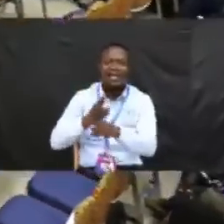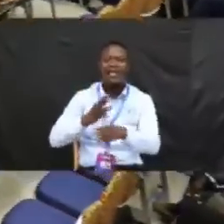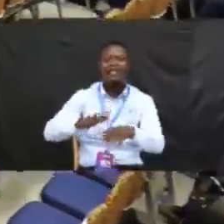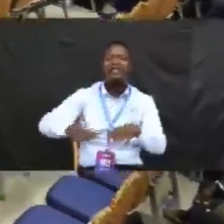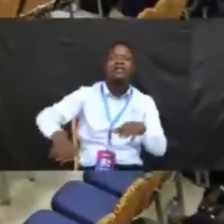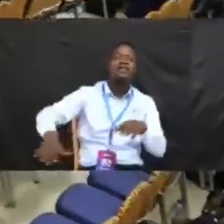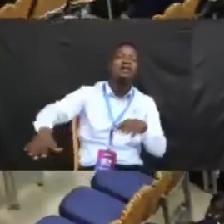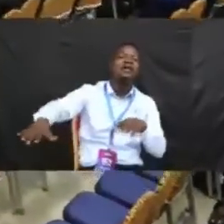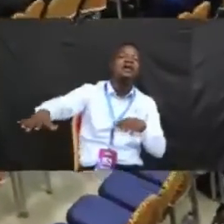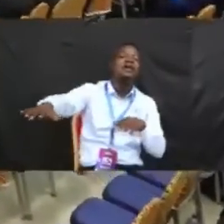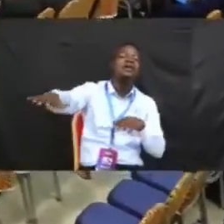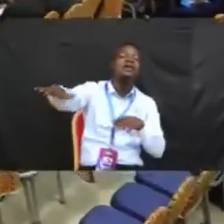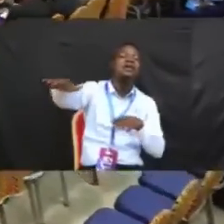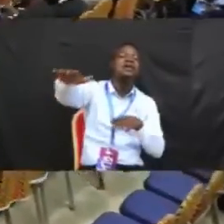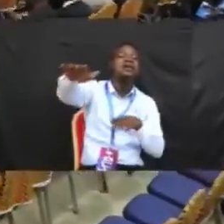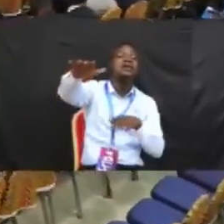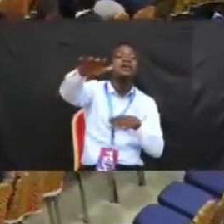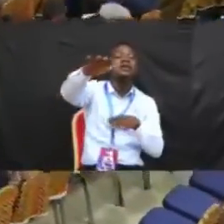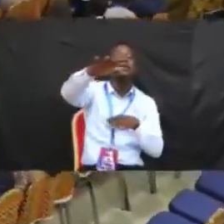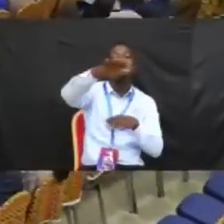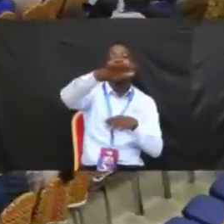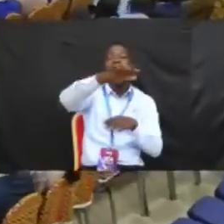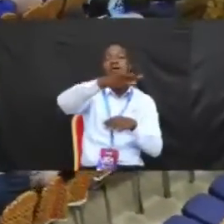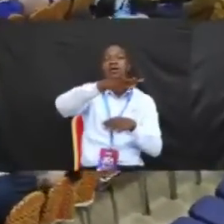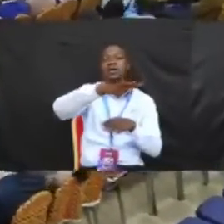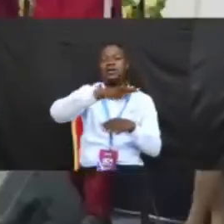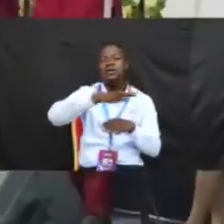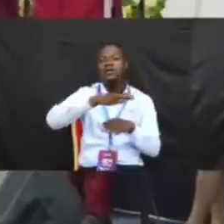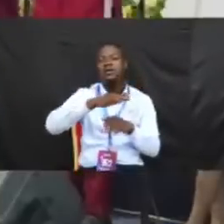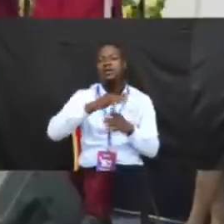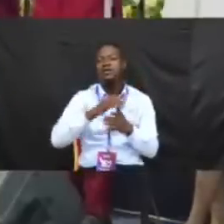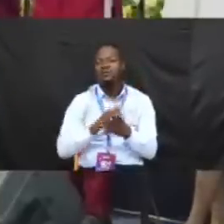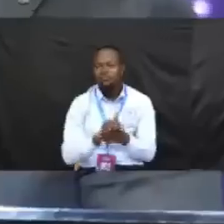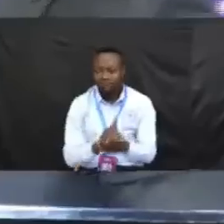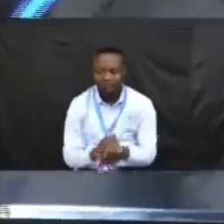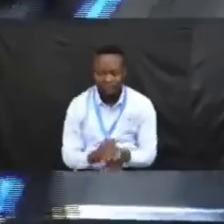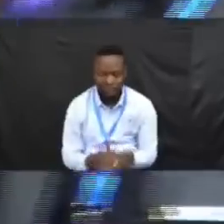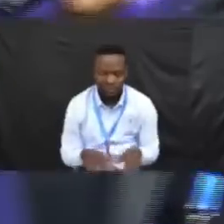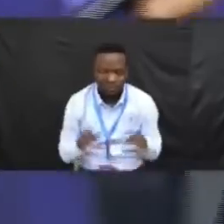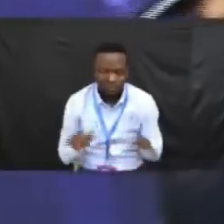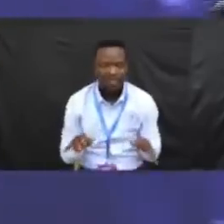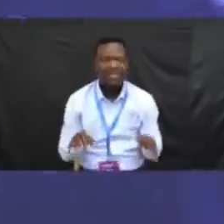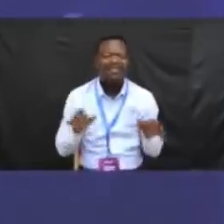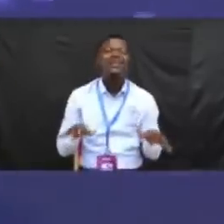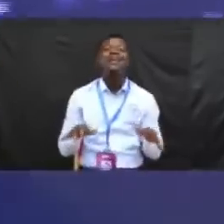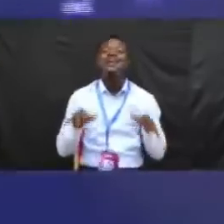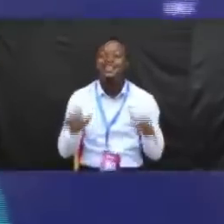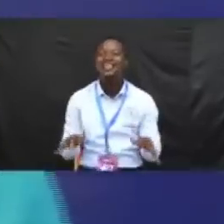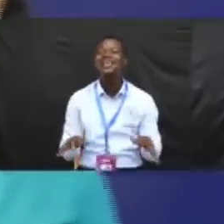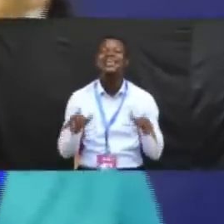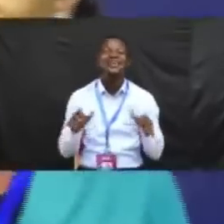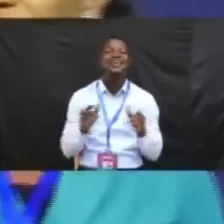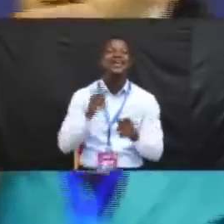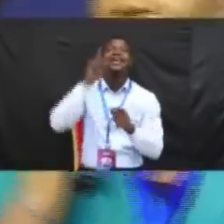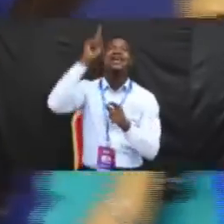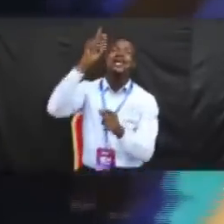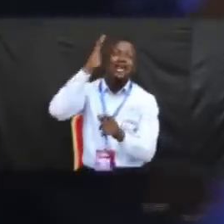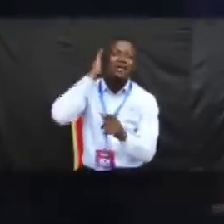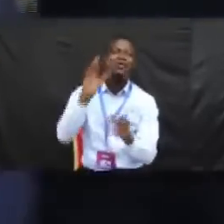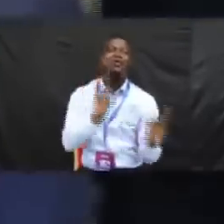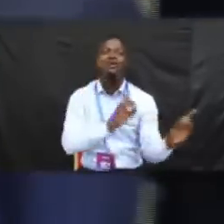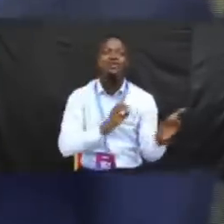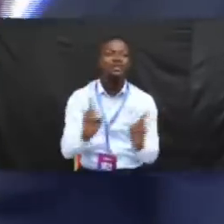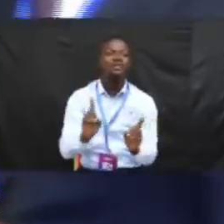I'ming great things he has done. Great things